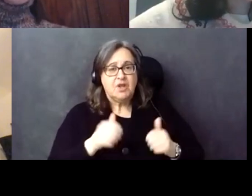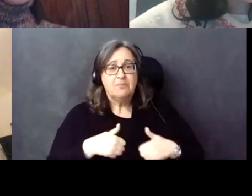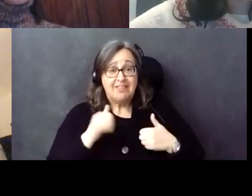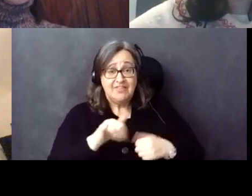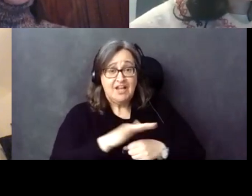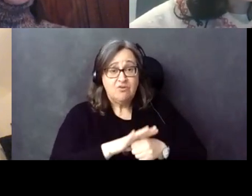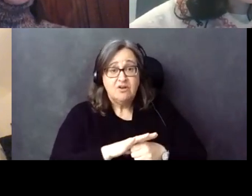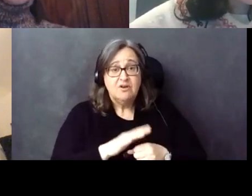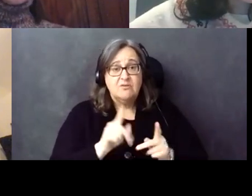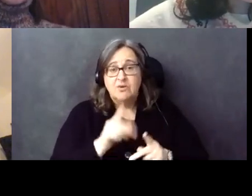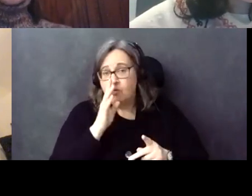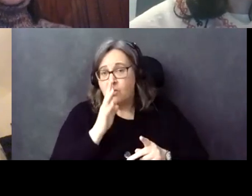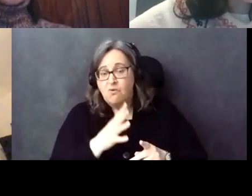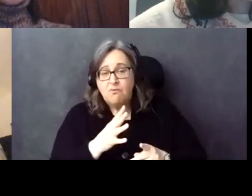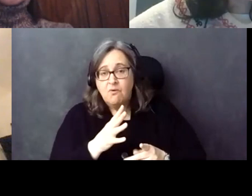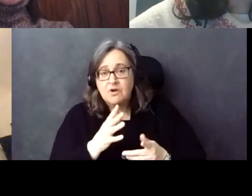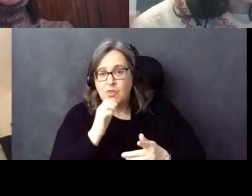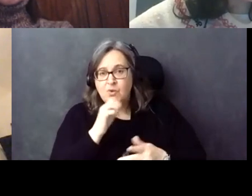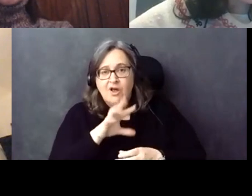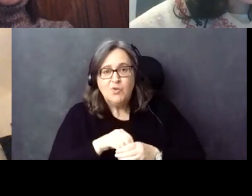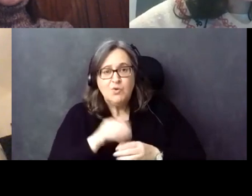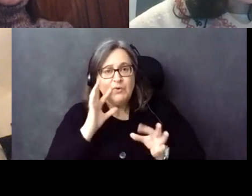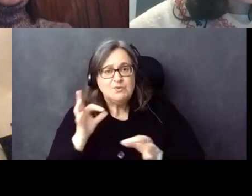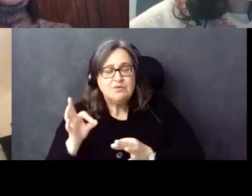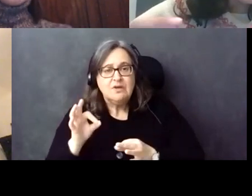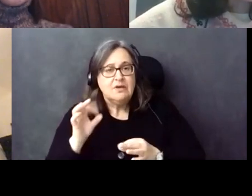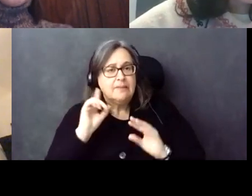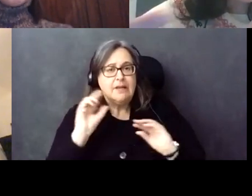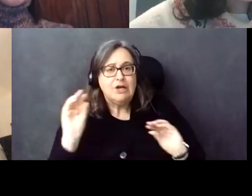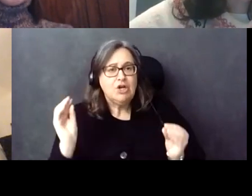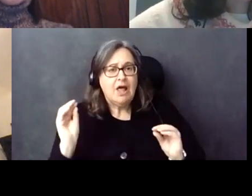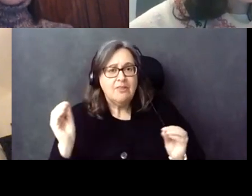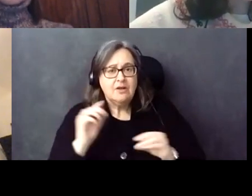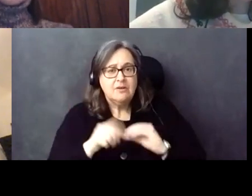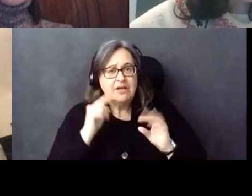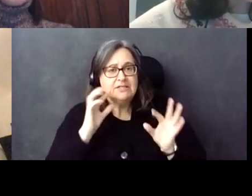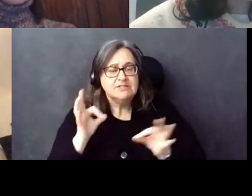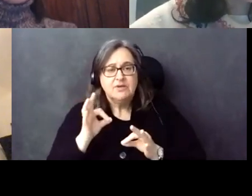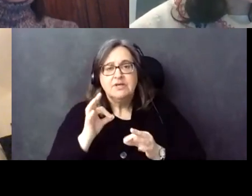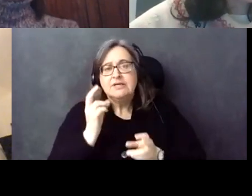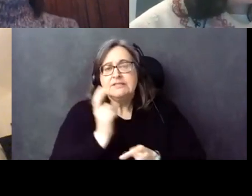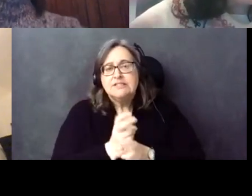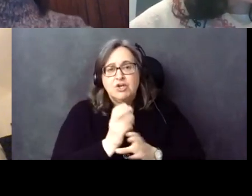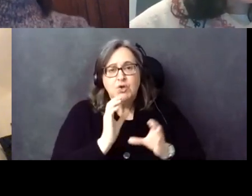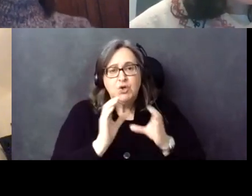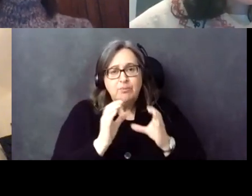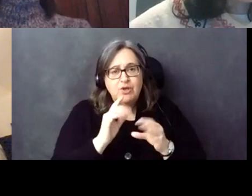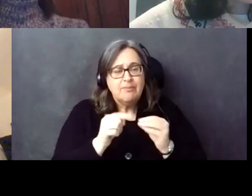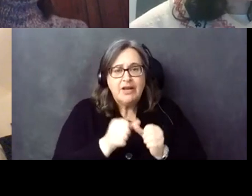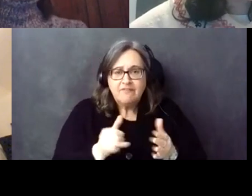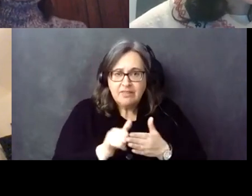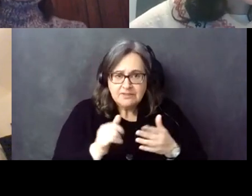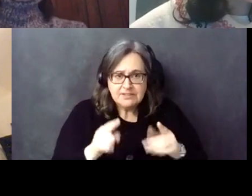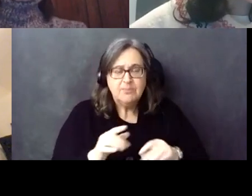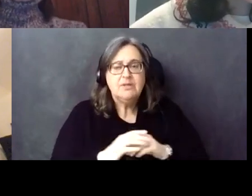often left out of these decisions, and they don't hear about them. And I know it's hard to communicate with them about everything that's